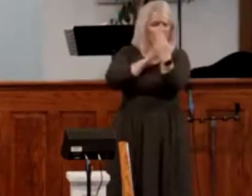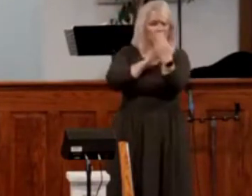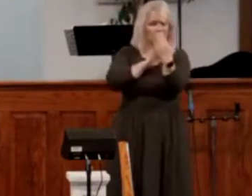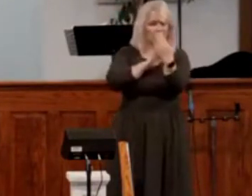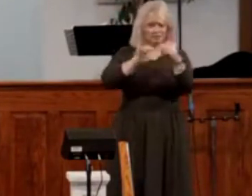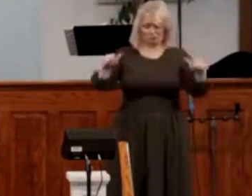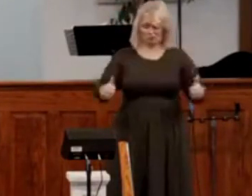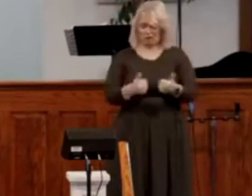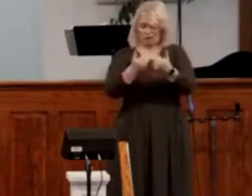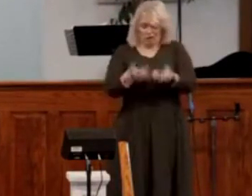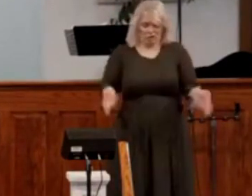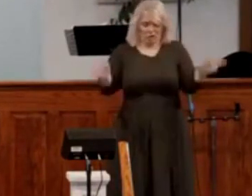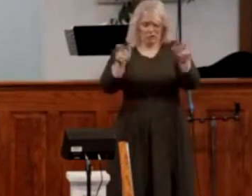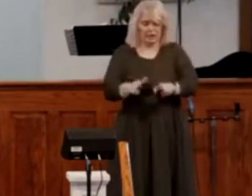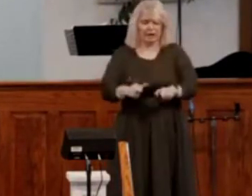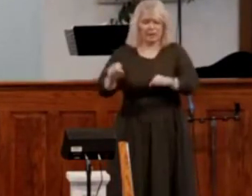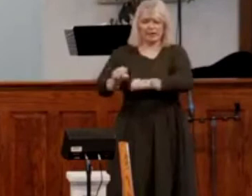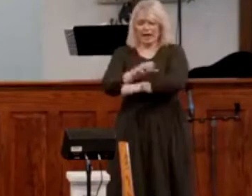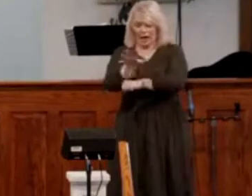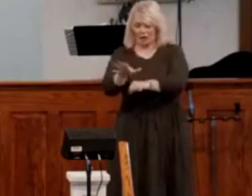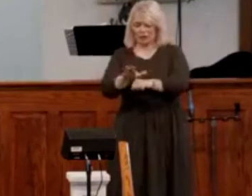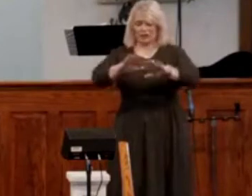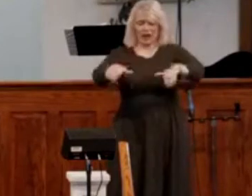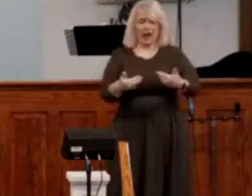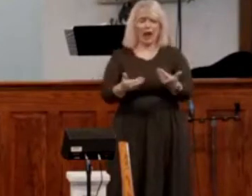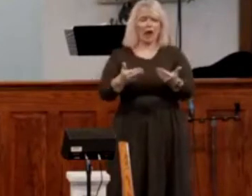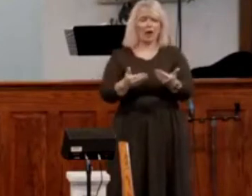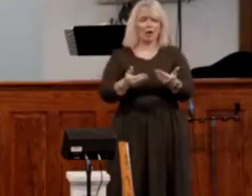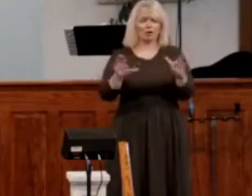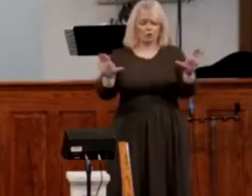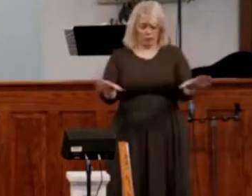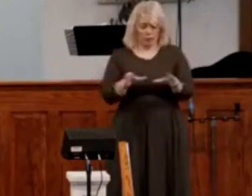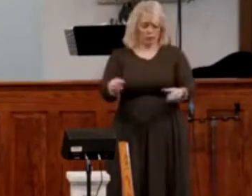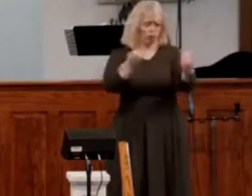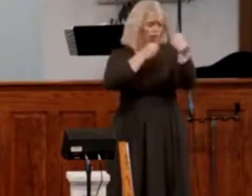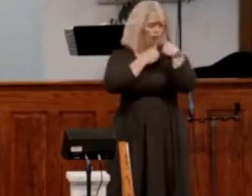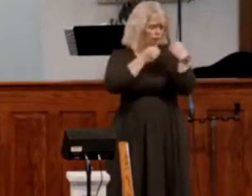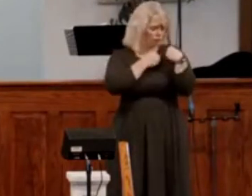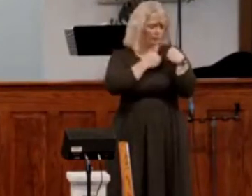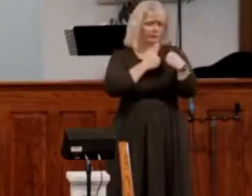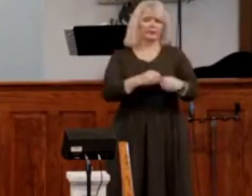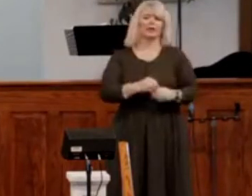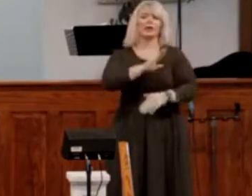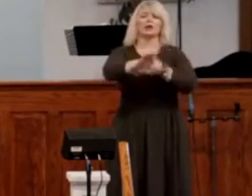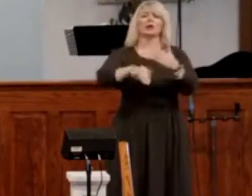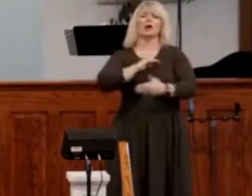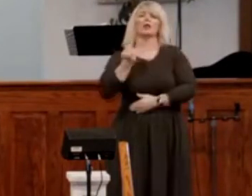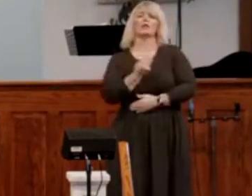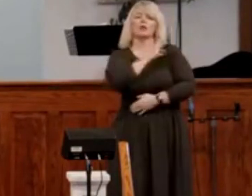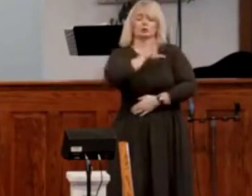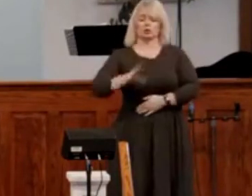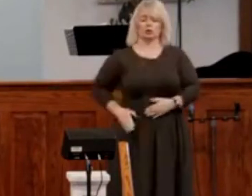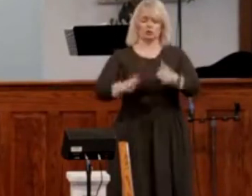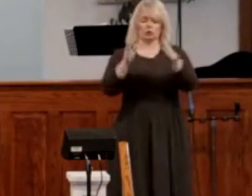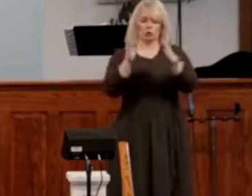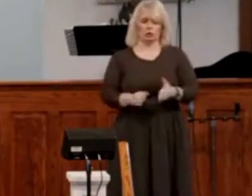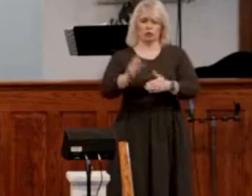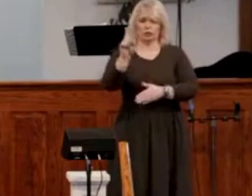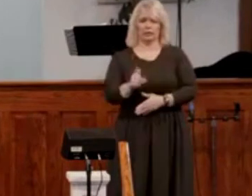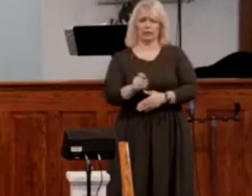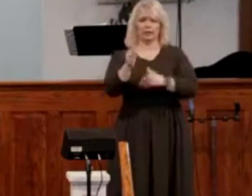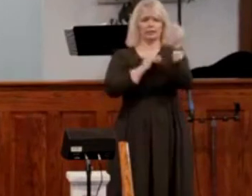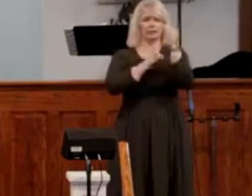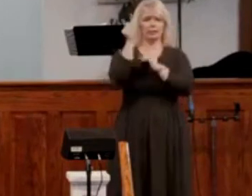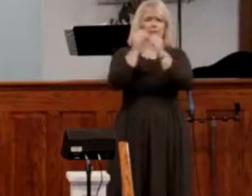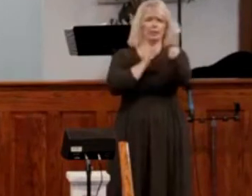have. Counseling is how do we do it? And all of us as Christians need to be building